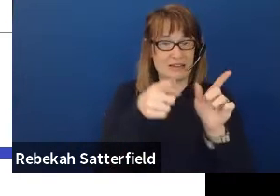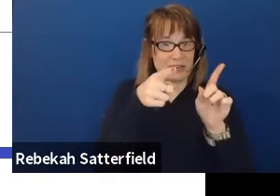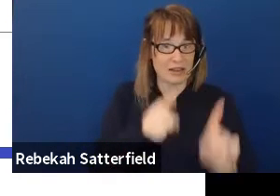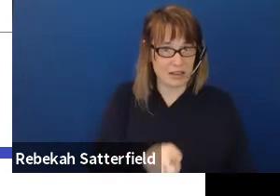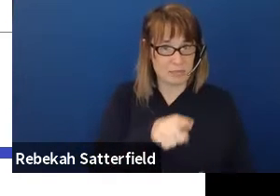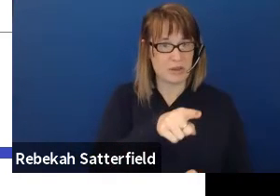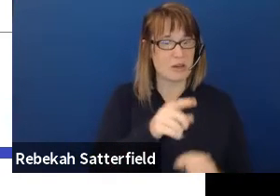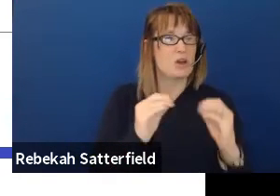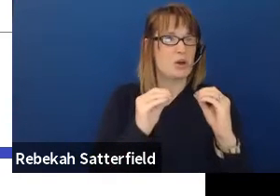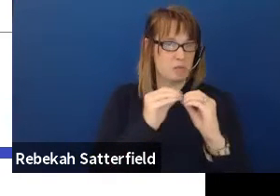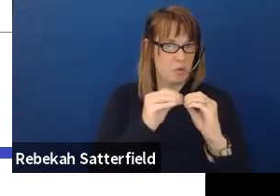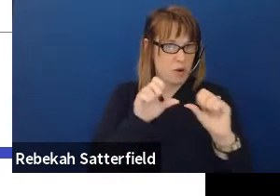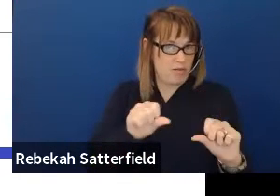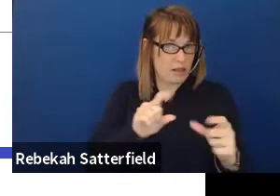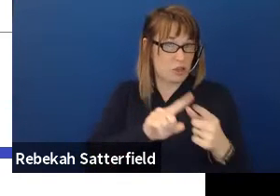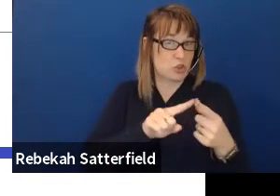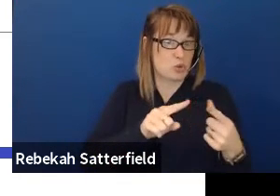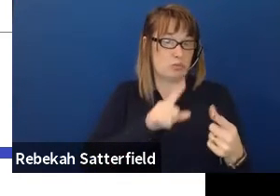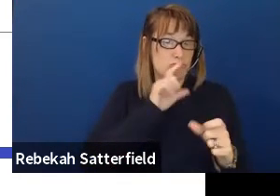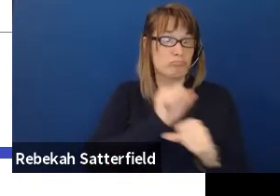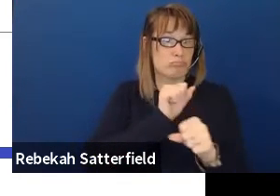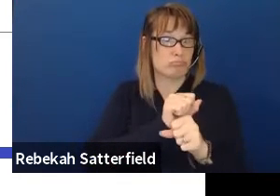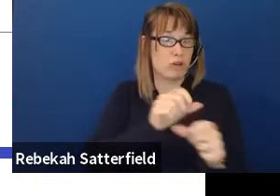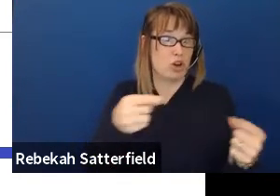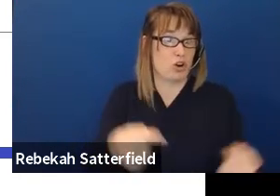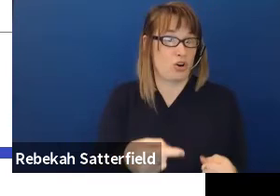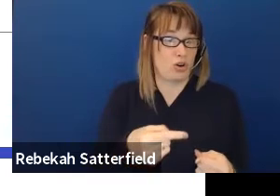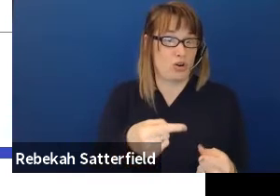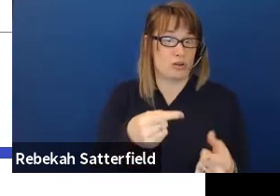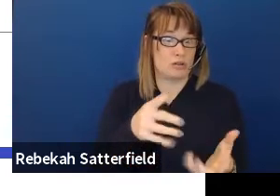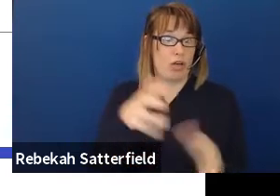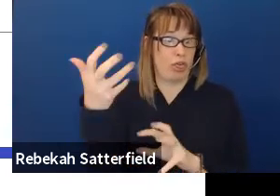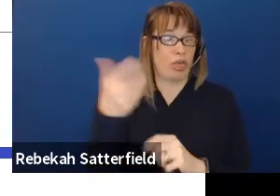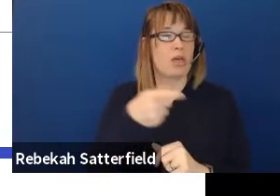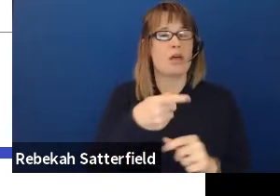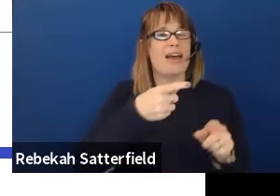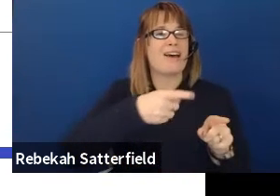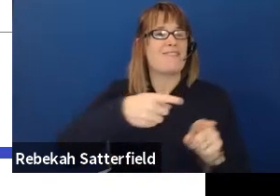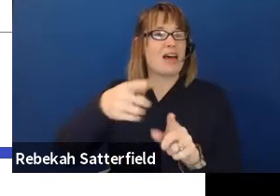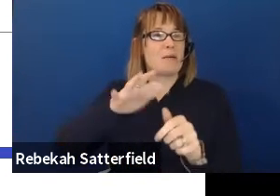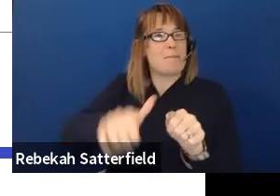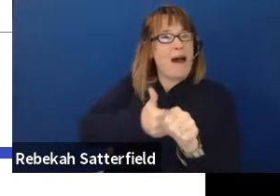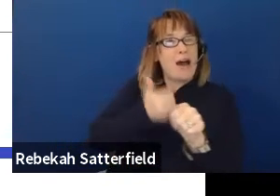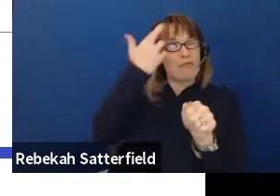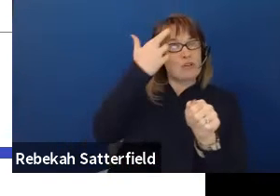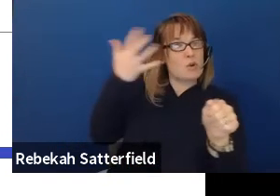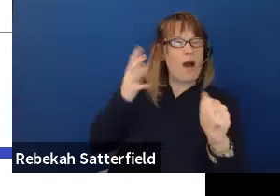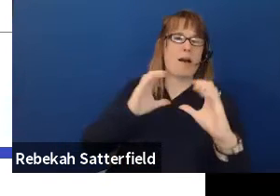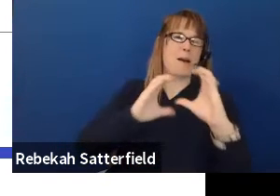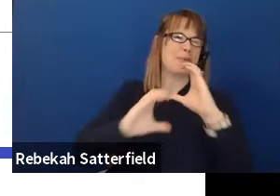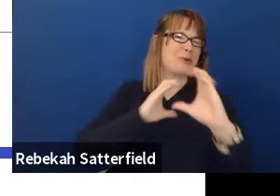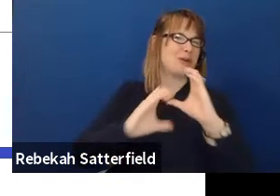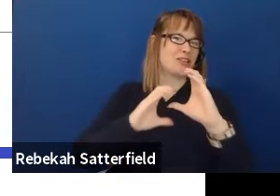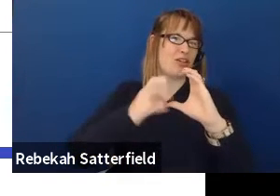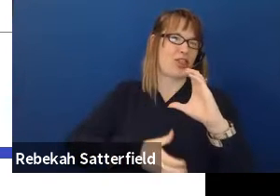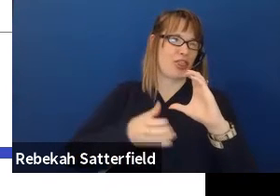more likely to be harmed, the event was more often from communication error, and the harm was more likely